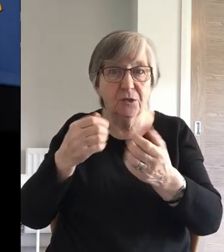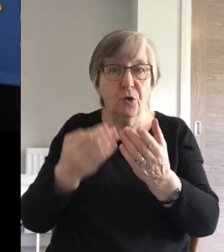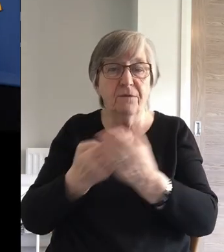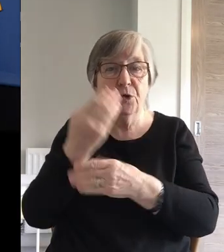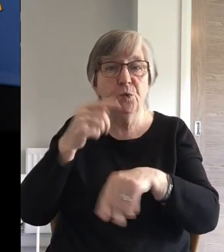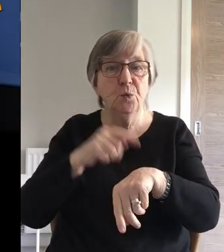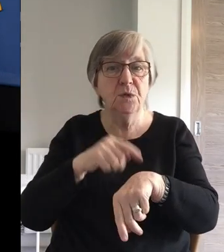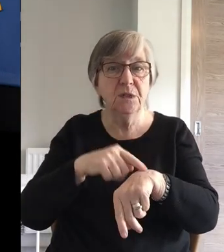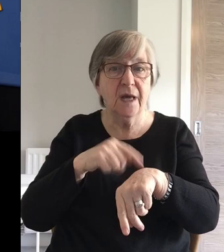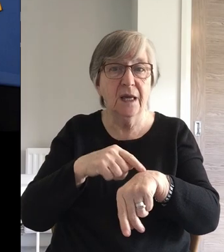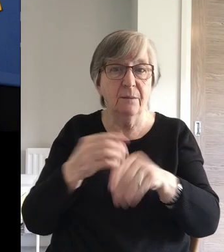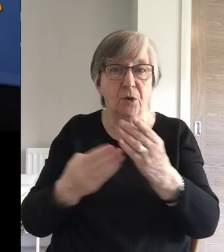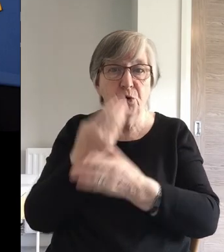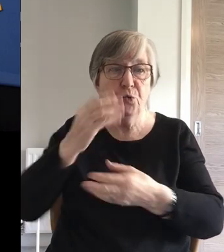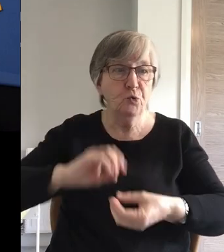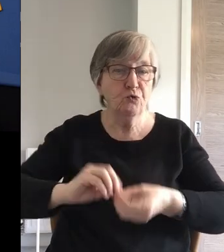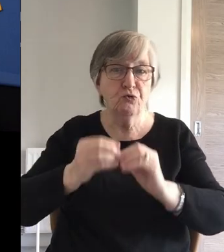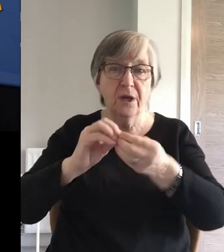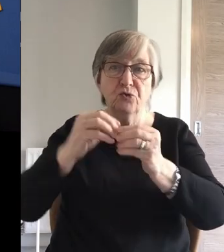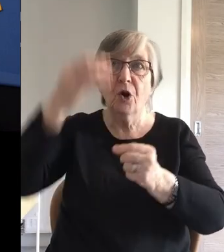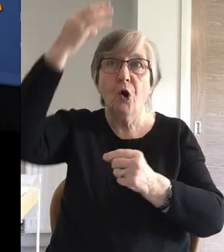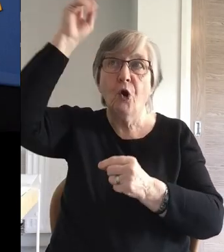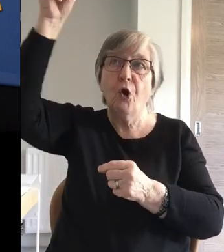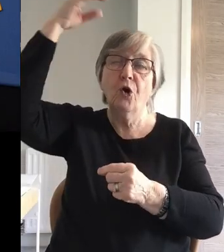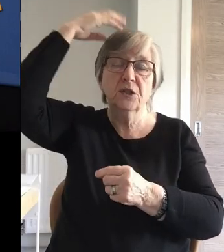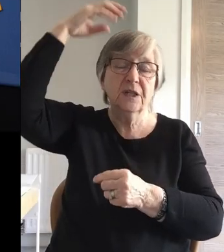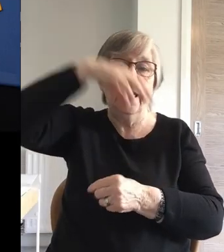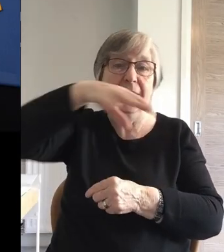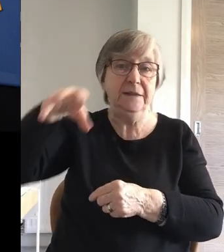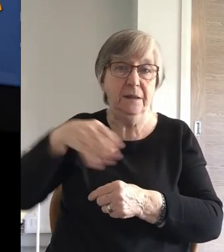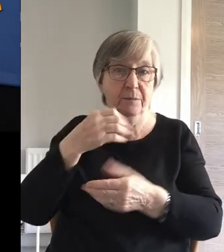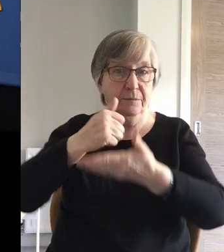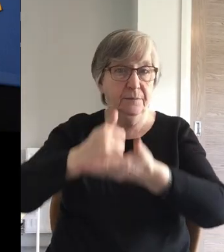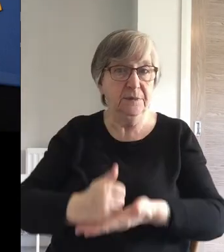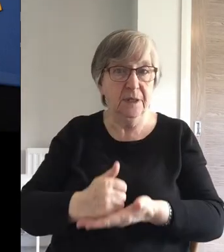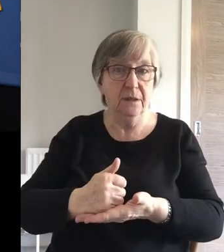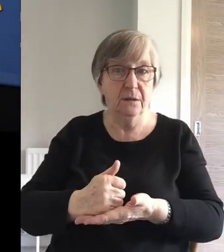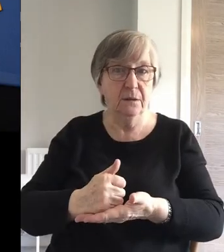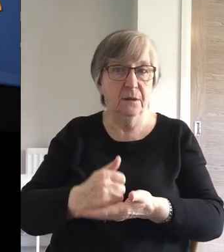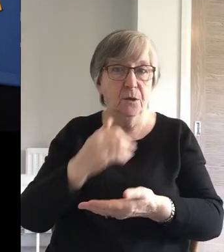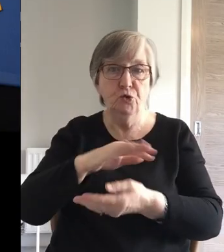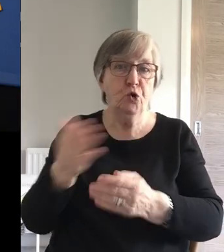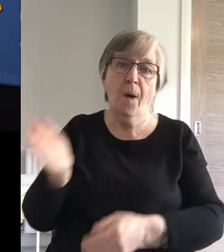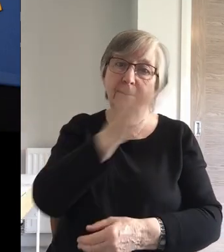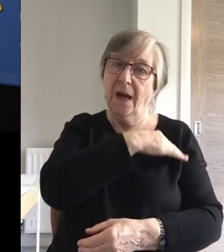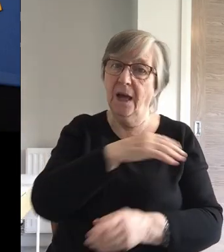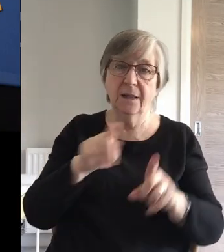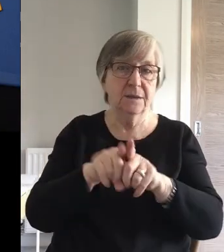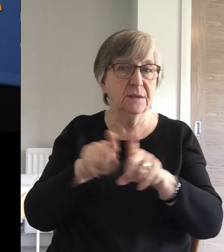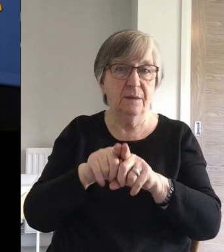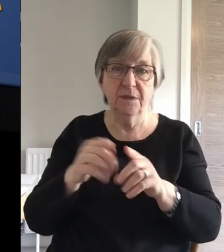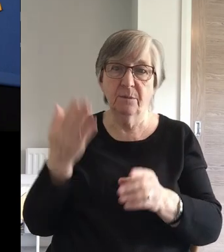new creation. God's kingdom is established. It's not a return to what there was before.